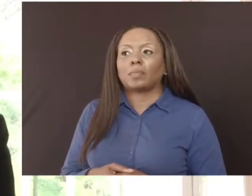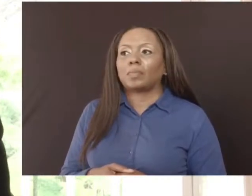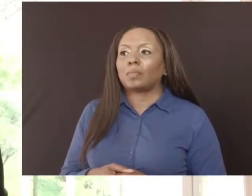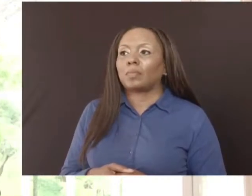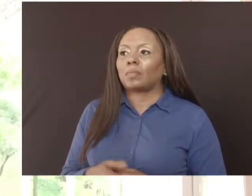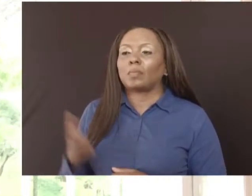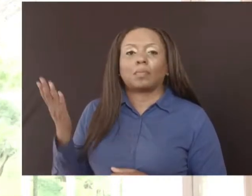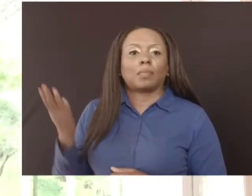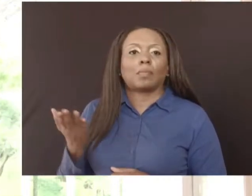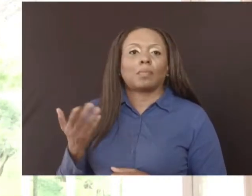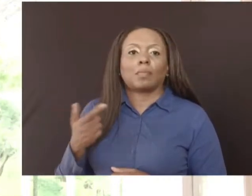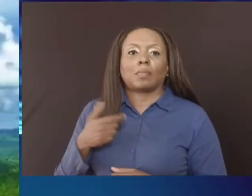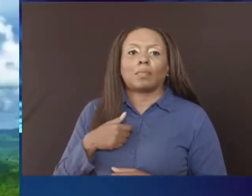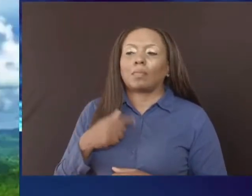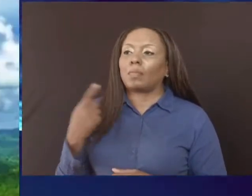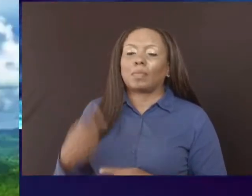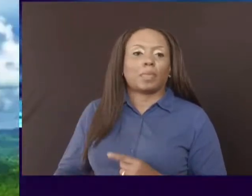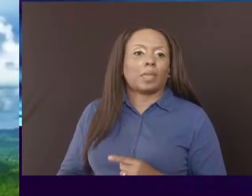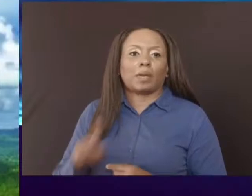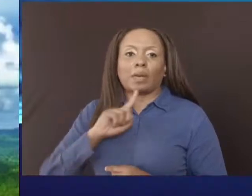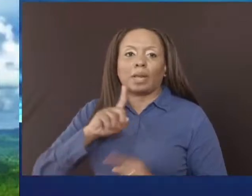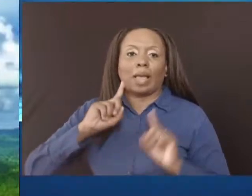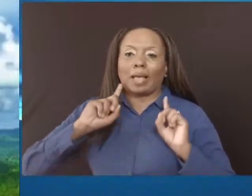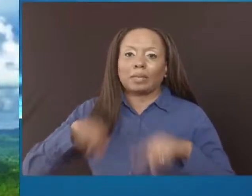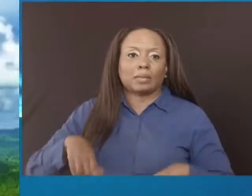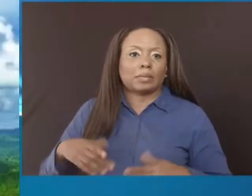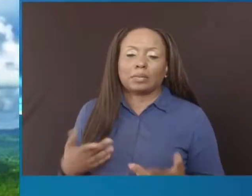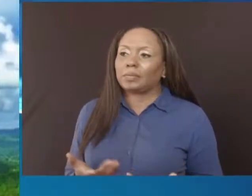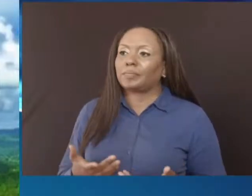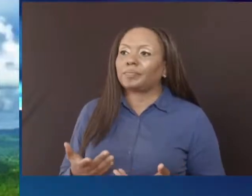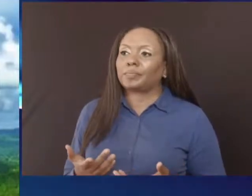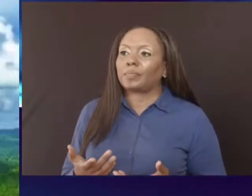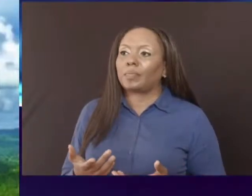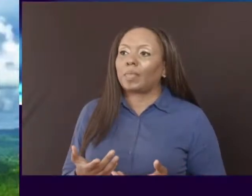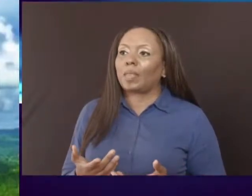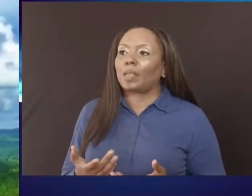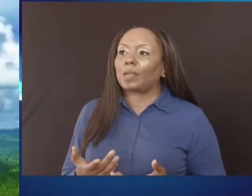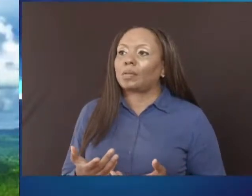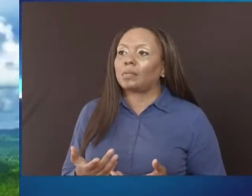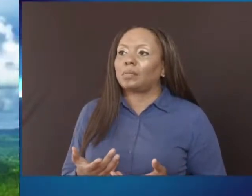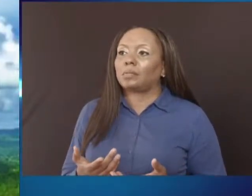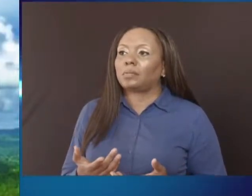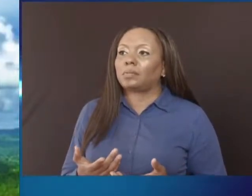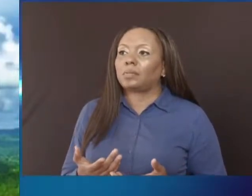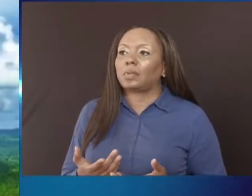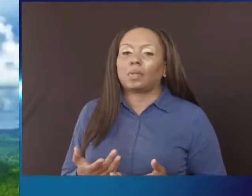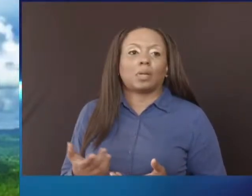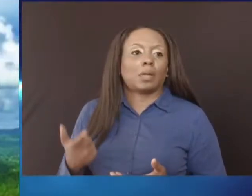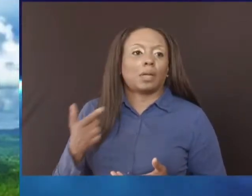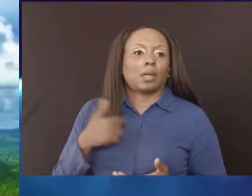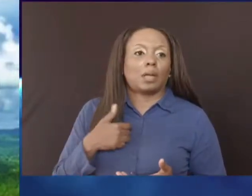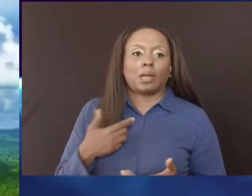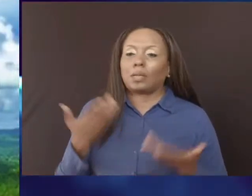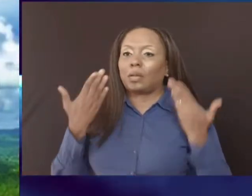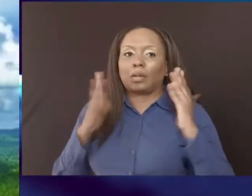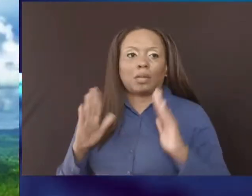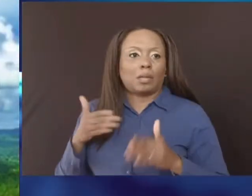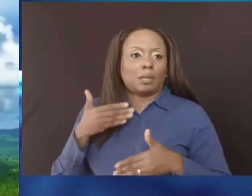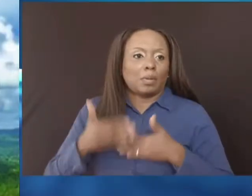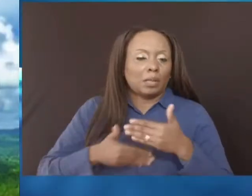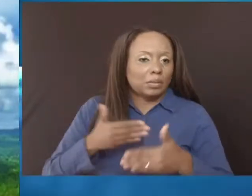I would not be able to completely speak on that matter because I don't know exactly where, for instance, that body would be in the